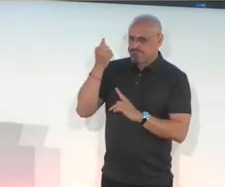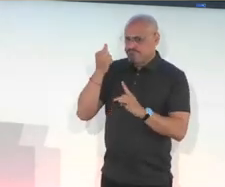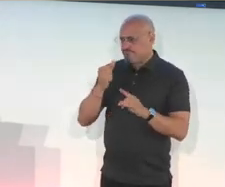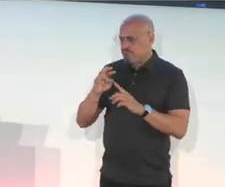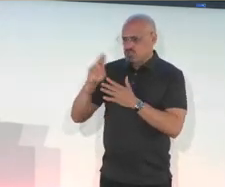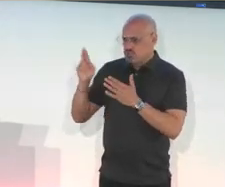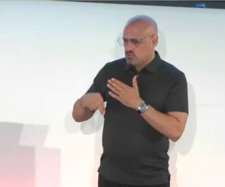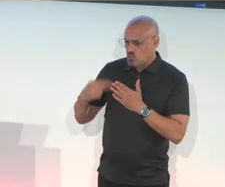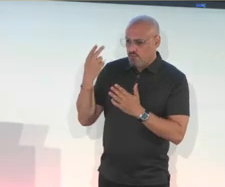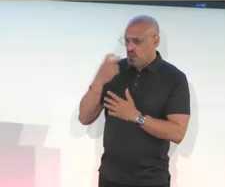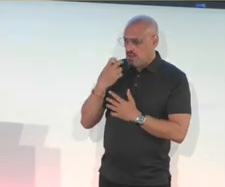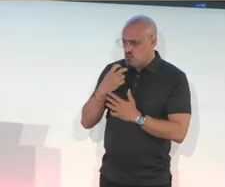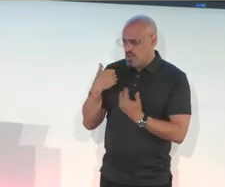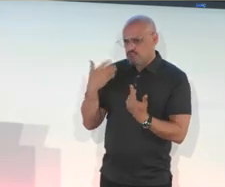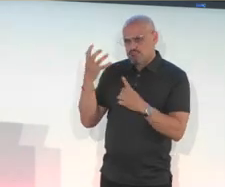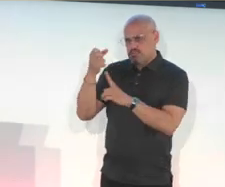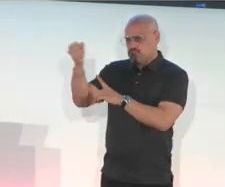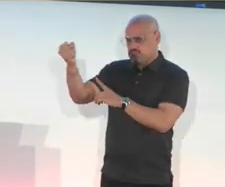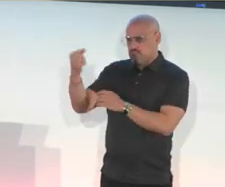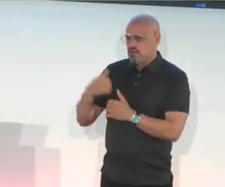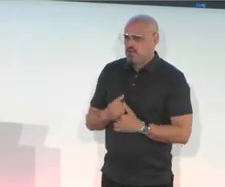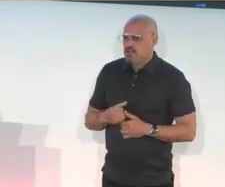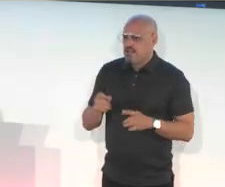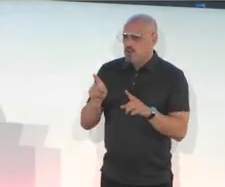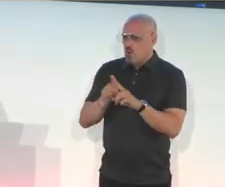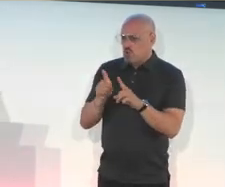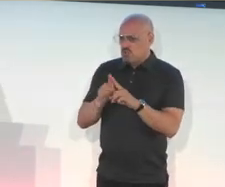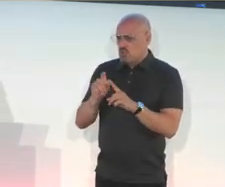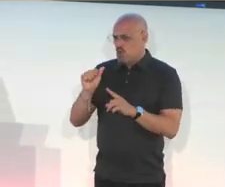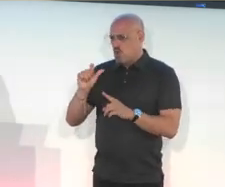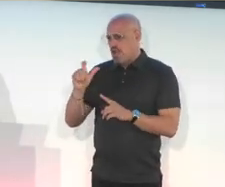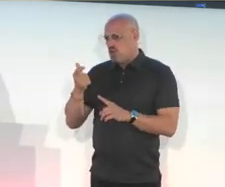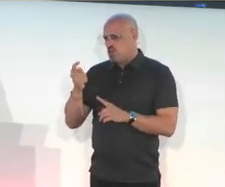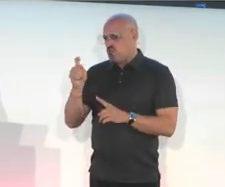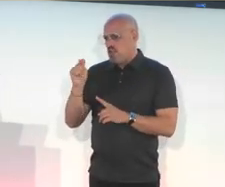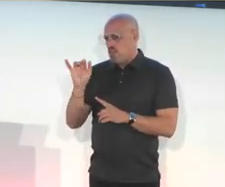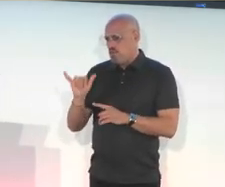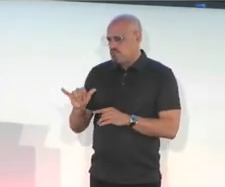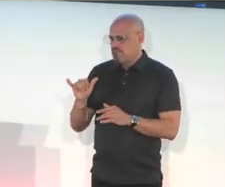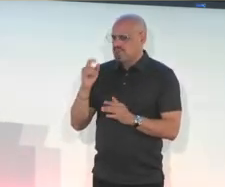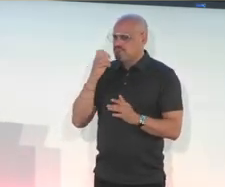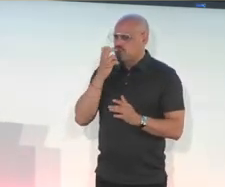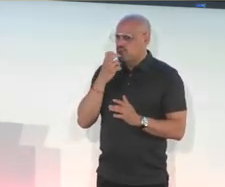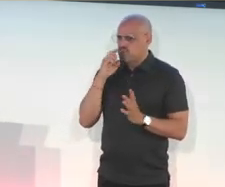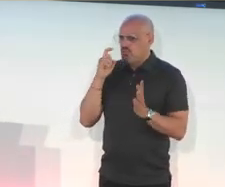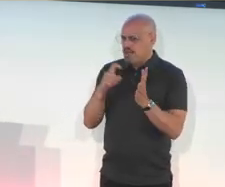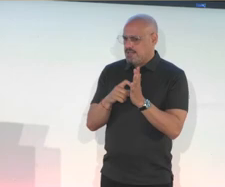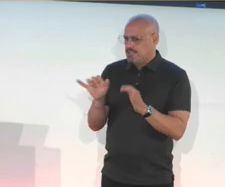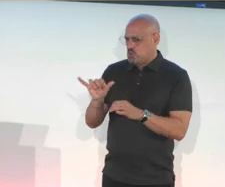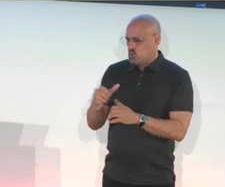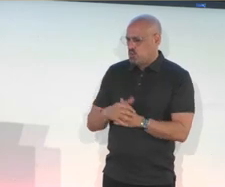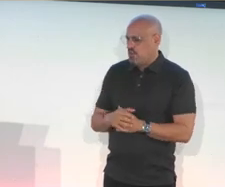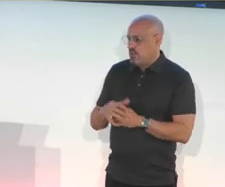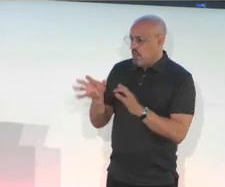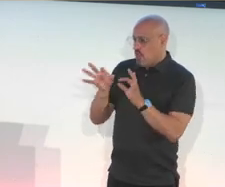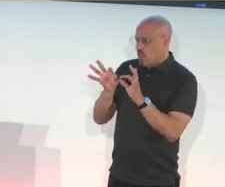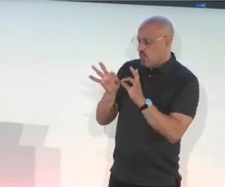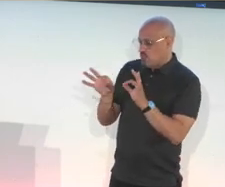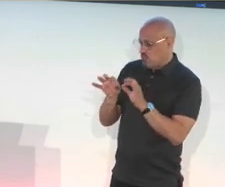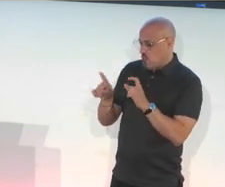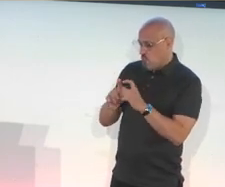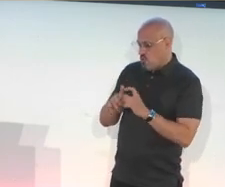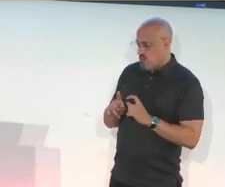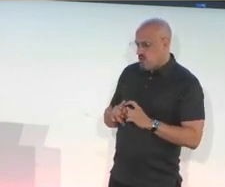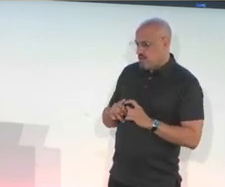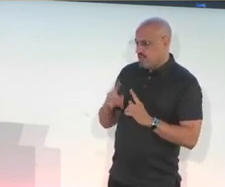lip reading and even in audiovisual speech recognition as well. The word error rate that it achieved was the